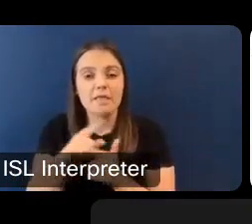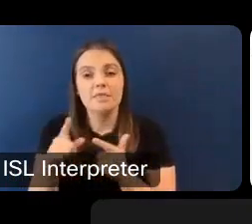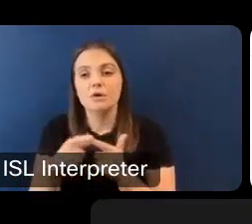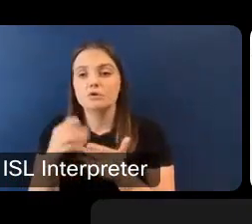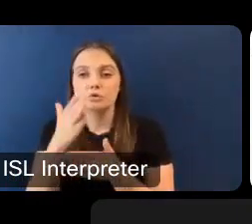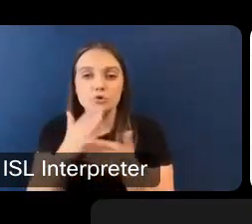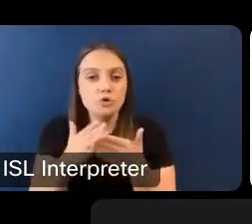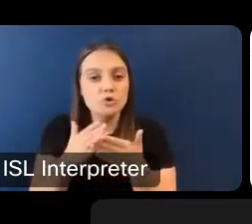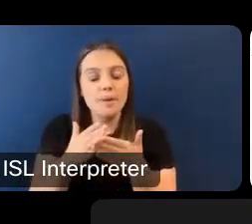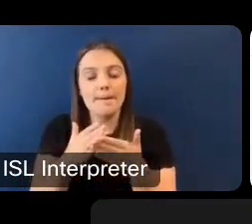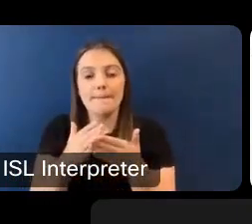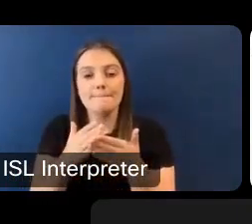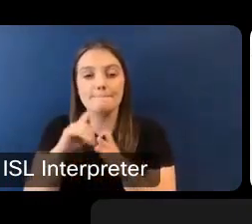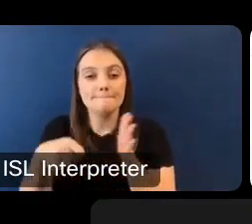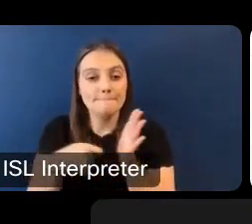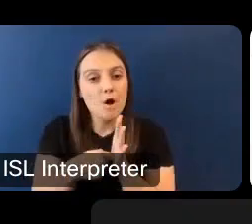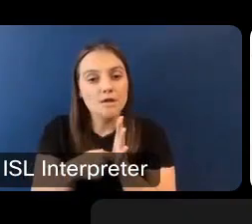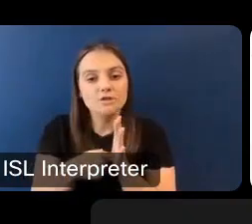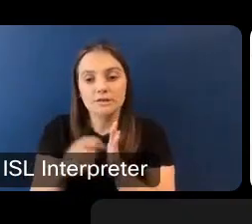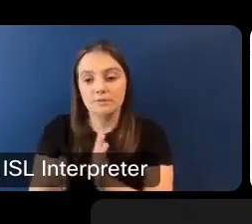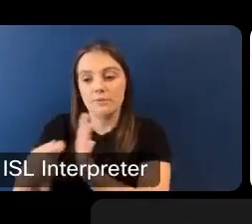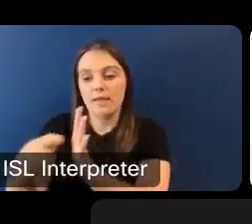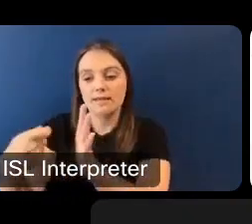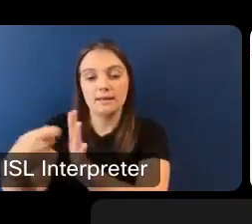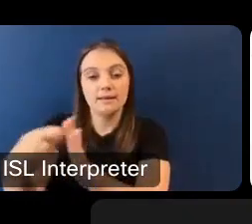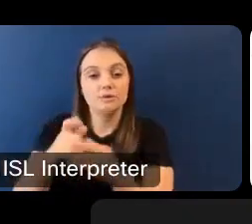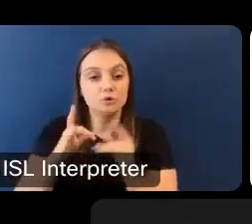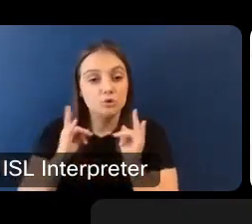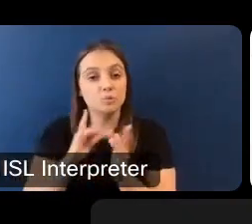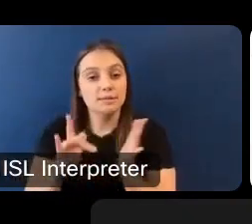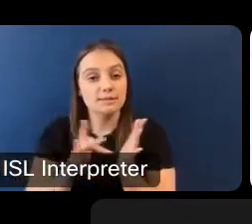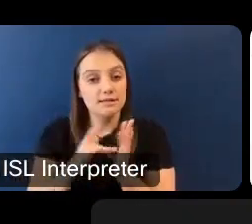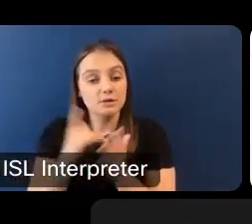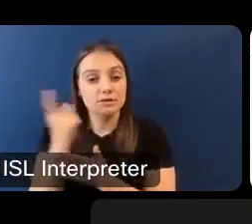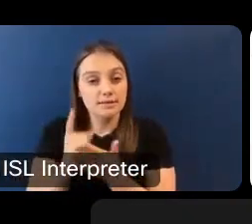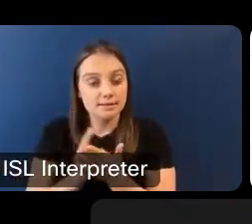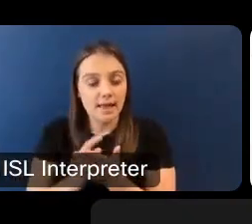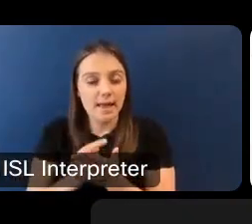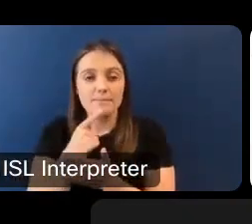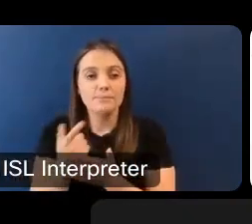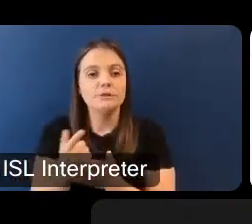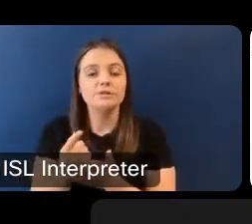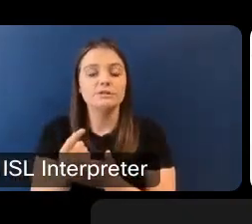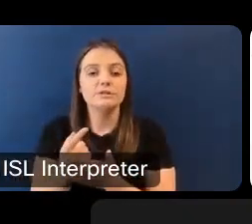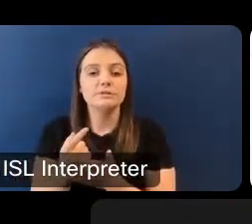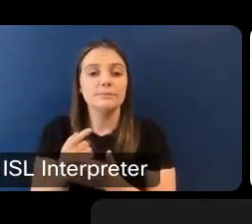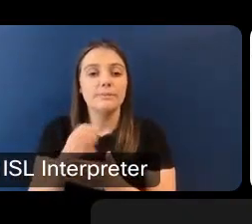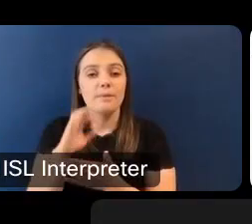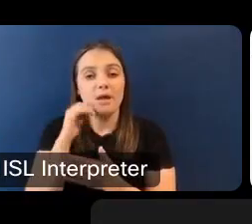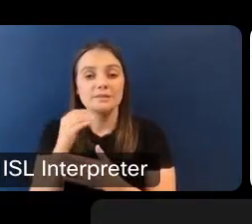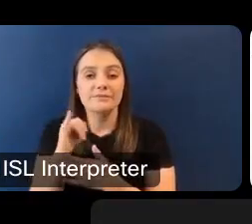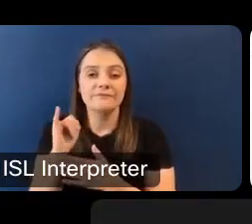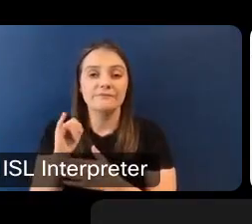certain projects that we would have kind of added that human-centered design piece to it, but mostly kind of from that innovation